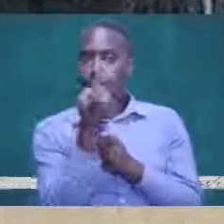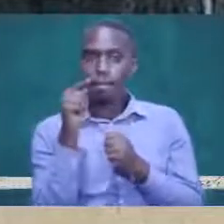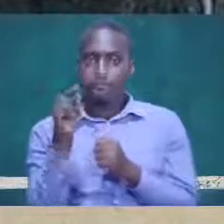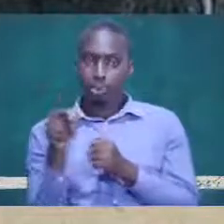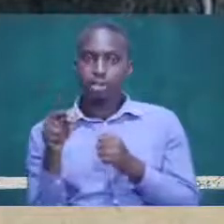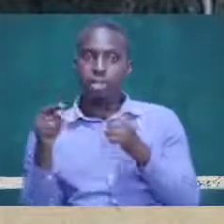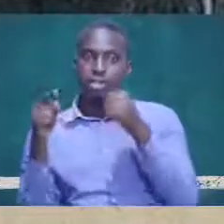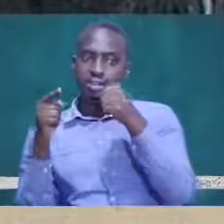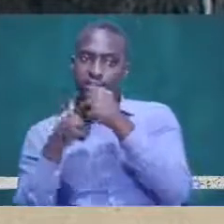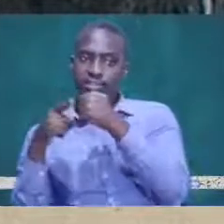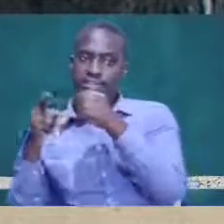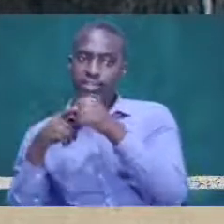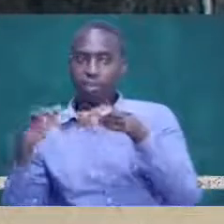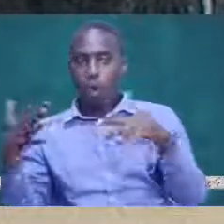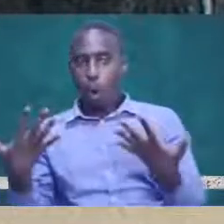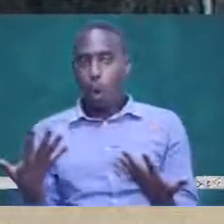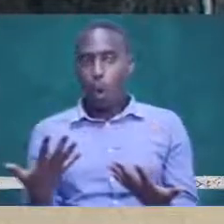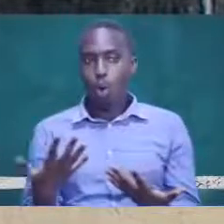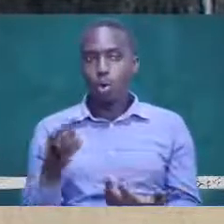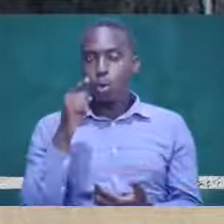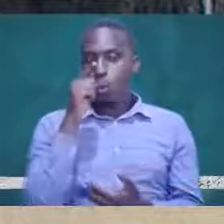1.66 recurring, or